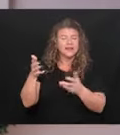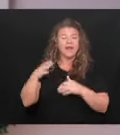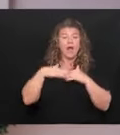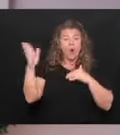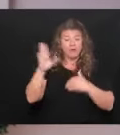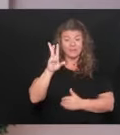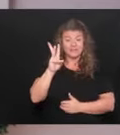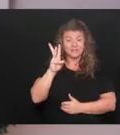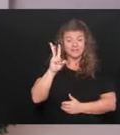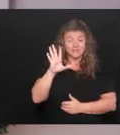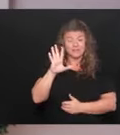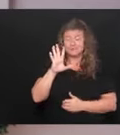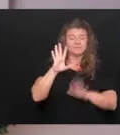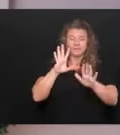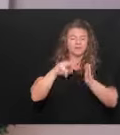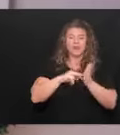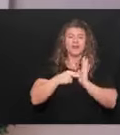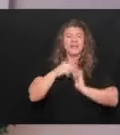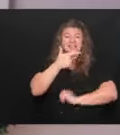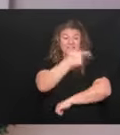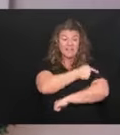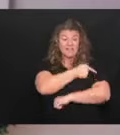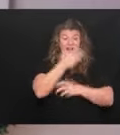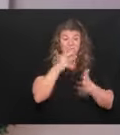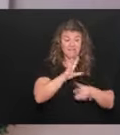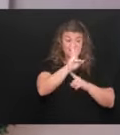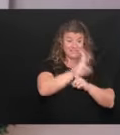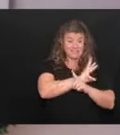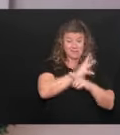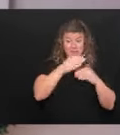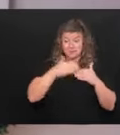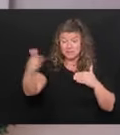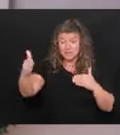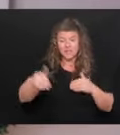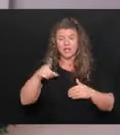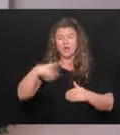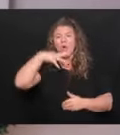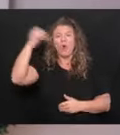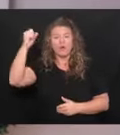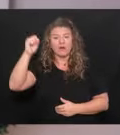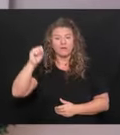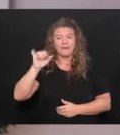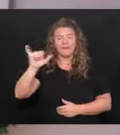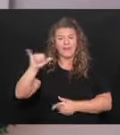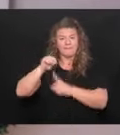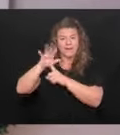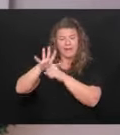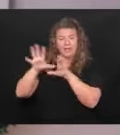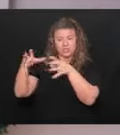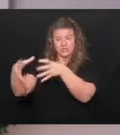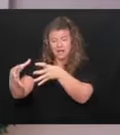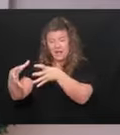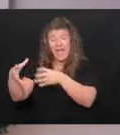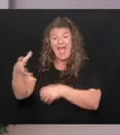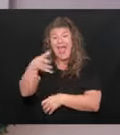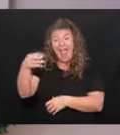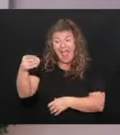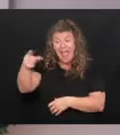6 months out from their first vaccine, people that are older in that category, particularly people that